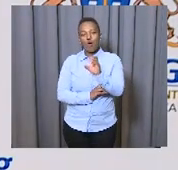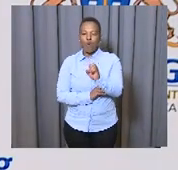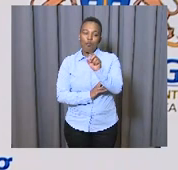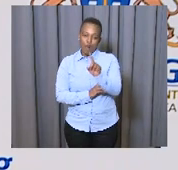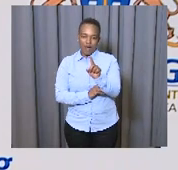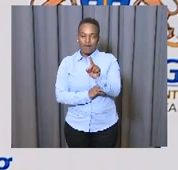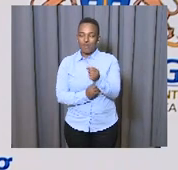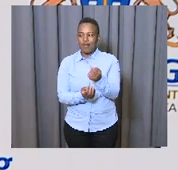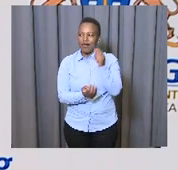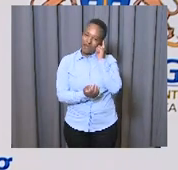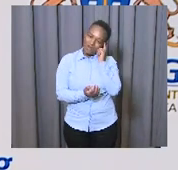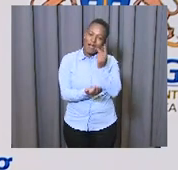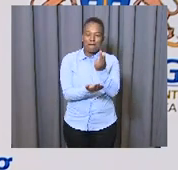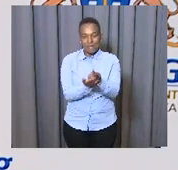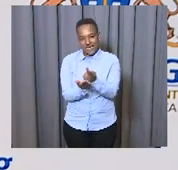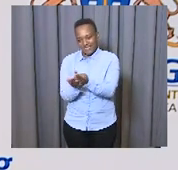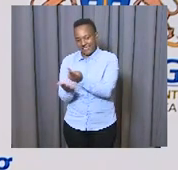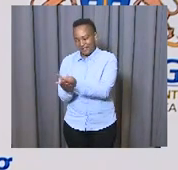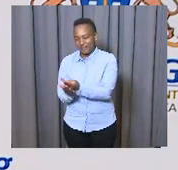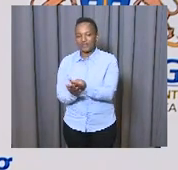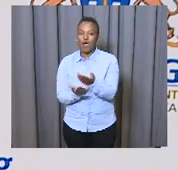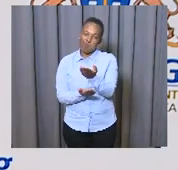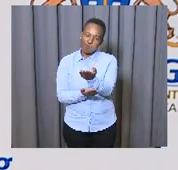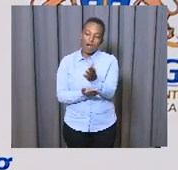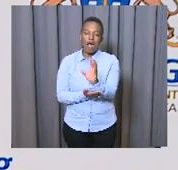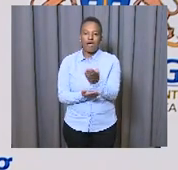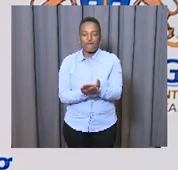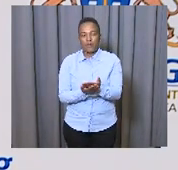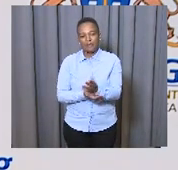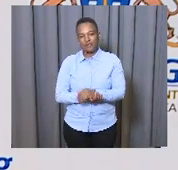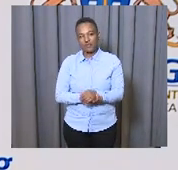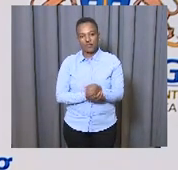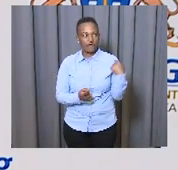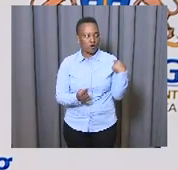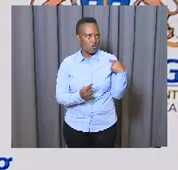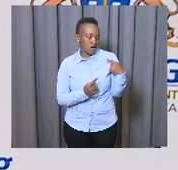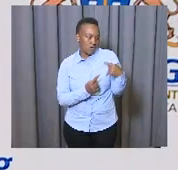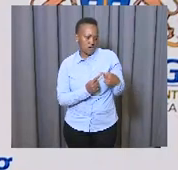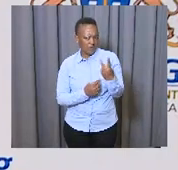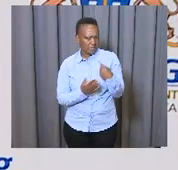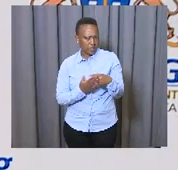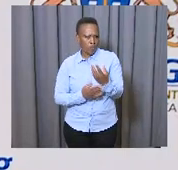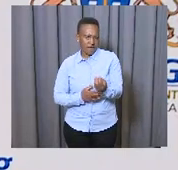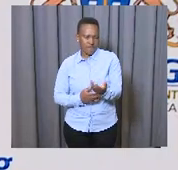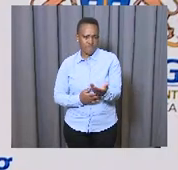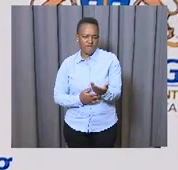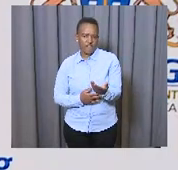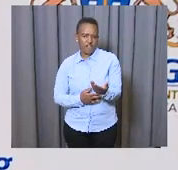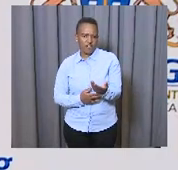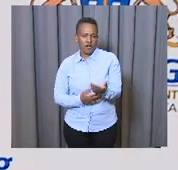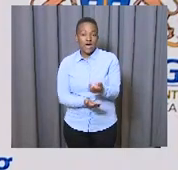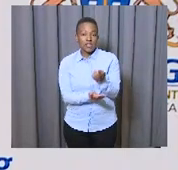8,301 beds. That's the number we have always had in the past two weeks. These are the beds in